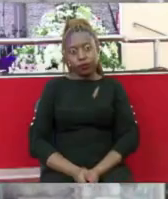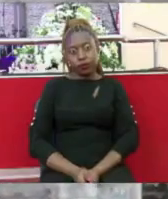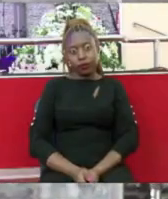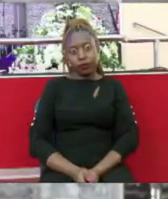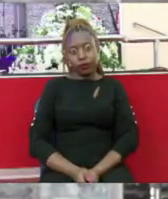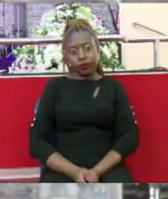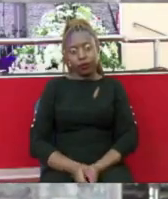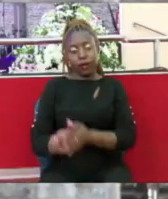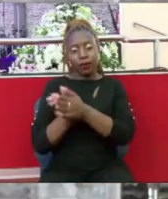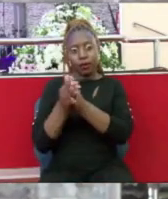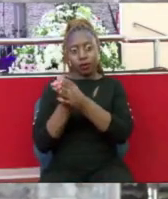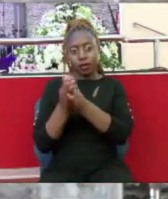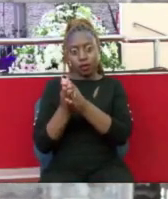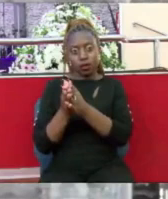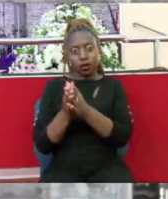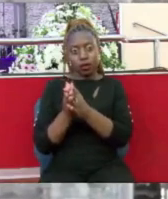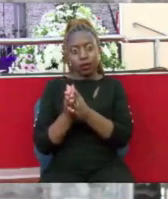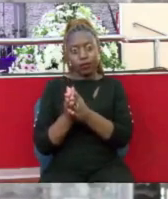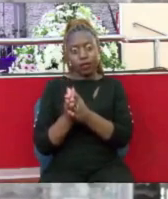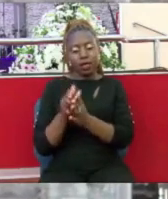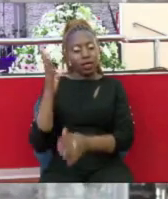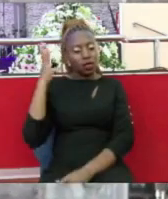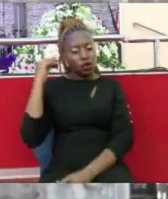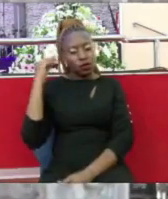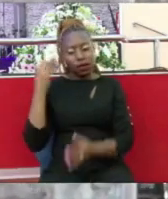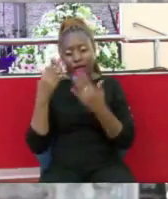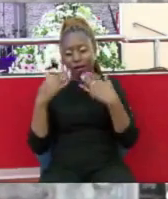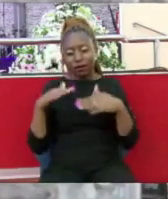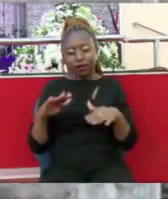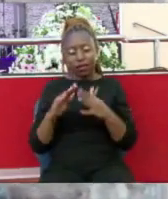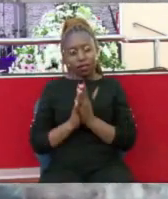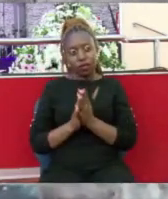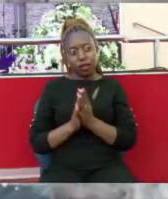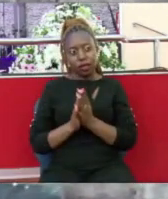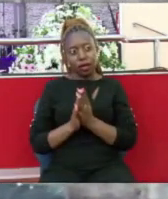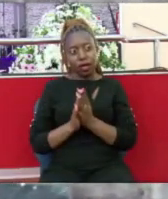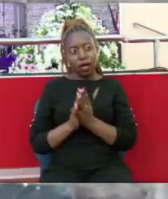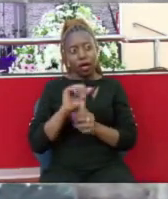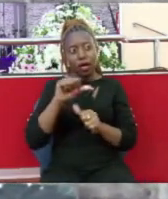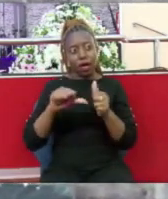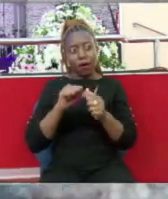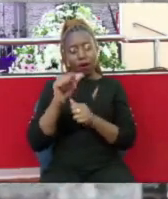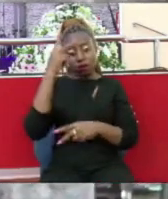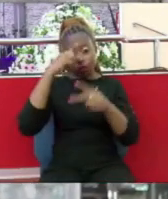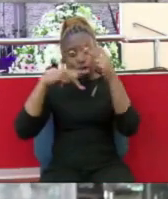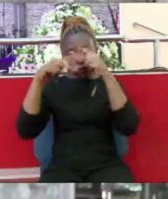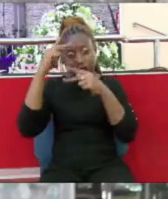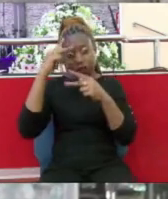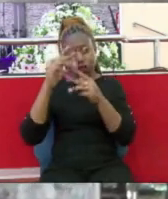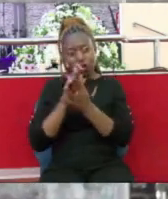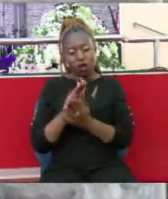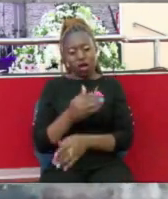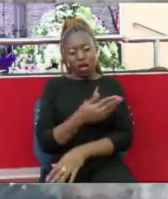A story is told, and you have heard these stories. Hadithi imesemwa tumezisikia. Of professional conmen. Kwa watu ambao